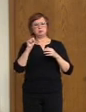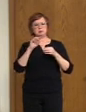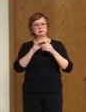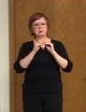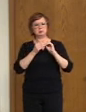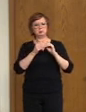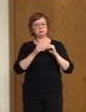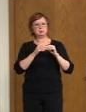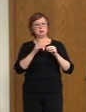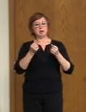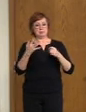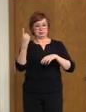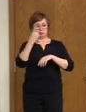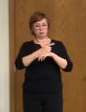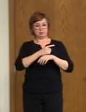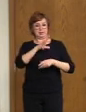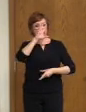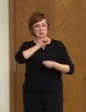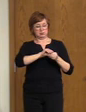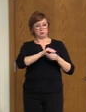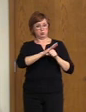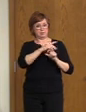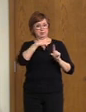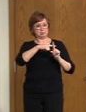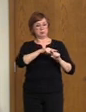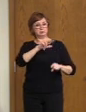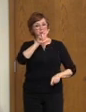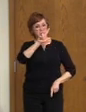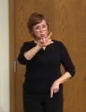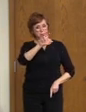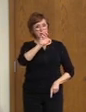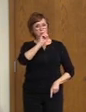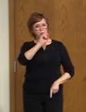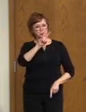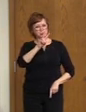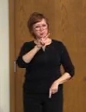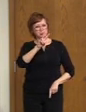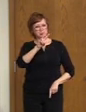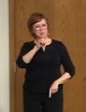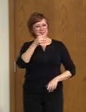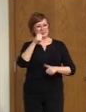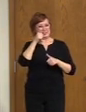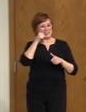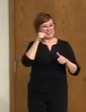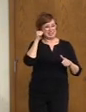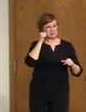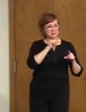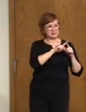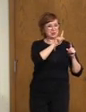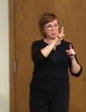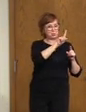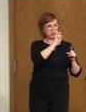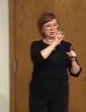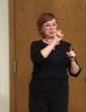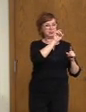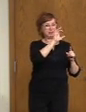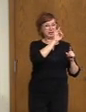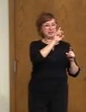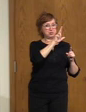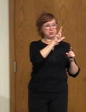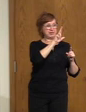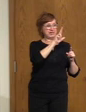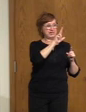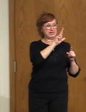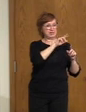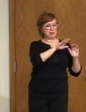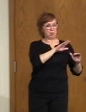302 confirmed cases. So again, as you can see, we had 183 yesterday, 302 today. So we always